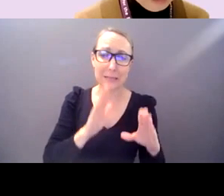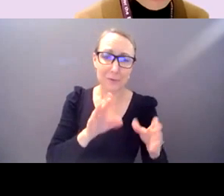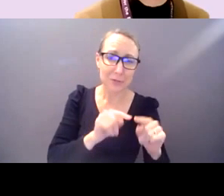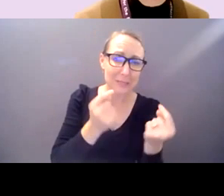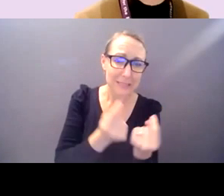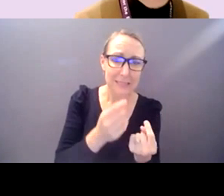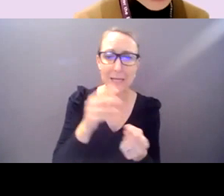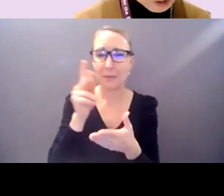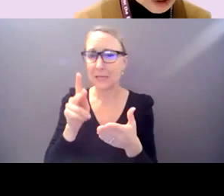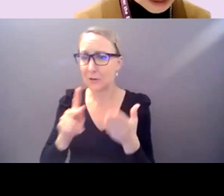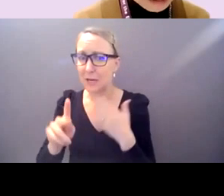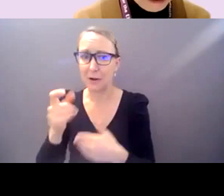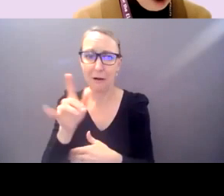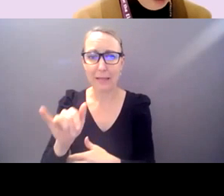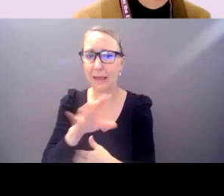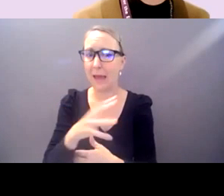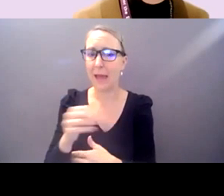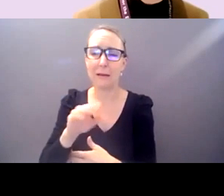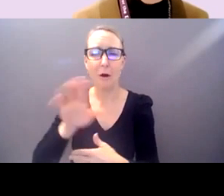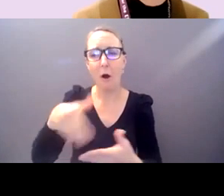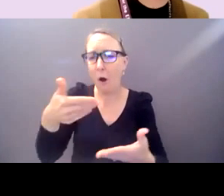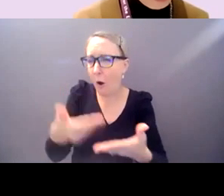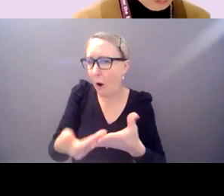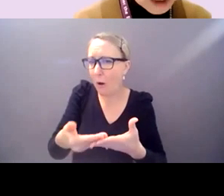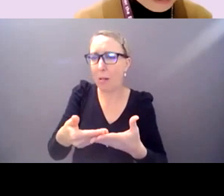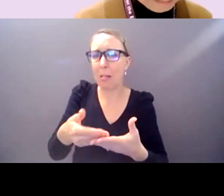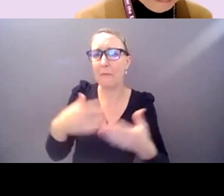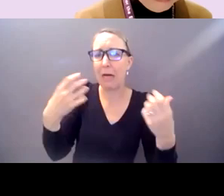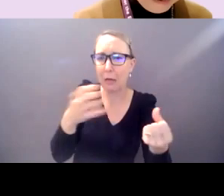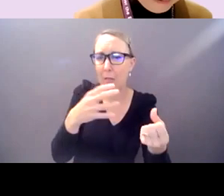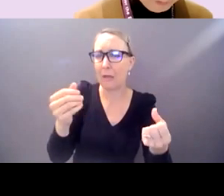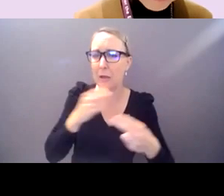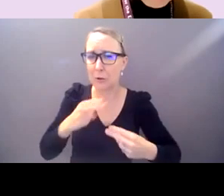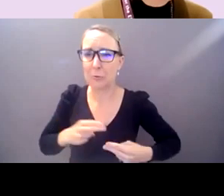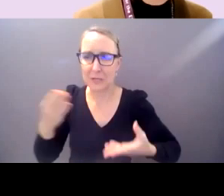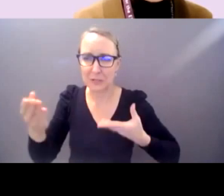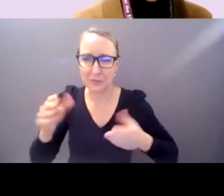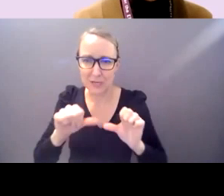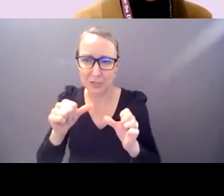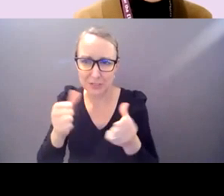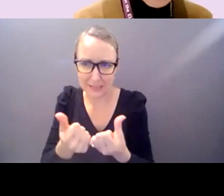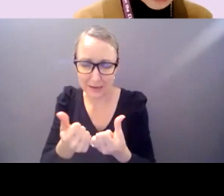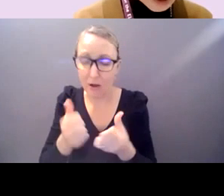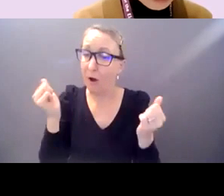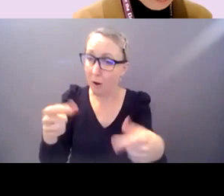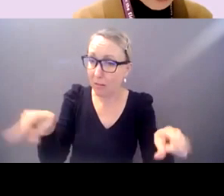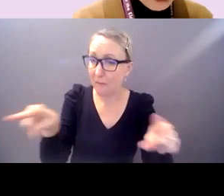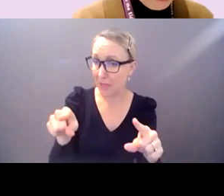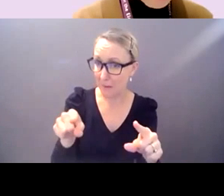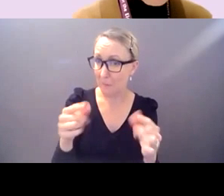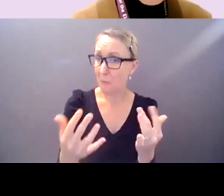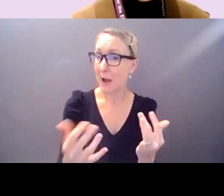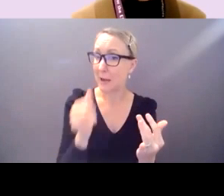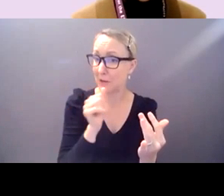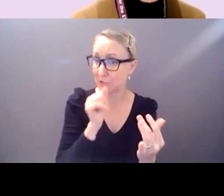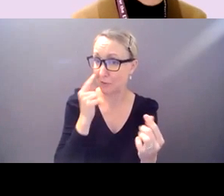the Health and Human Service Agency, all of whom are willing and waiting for your input.